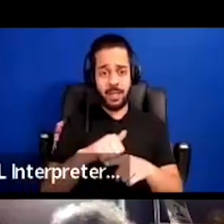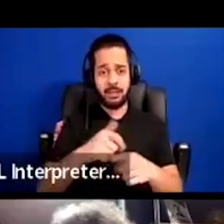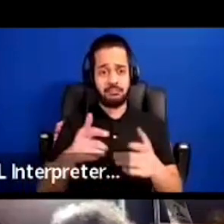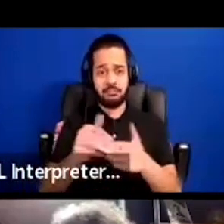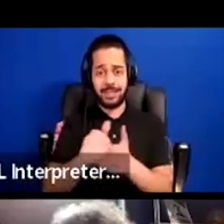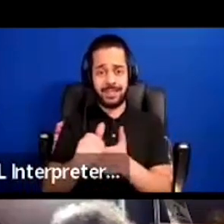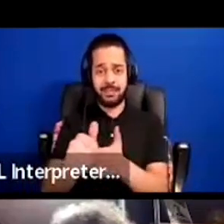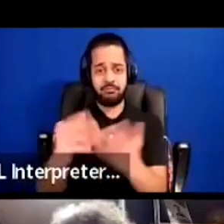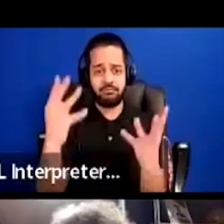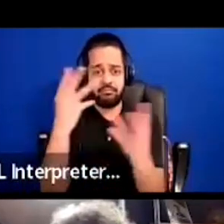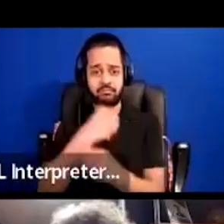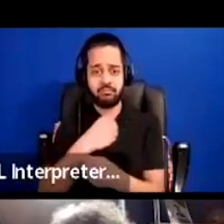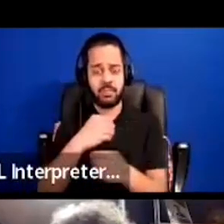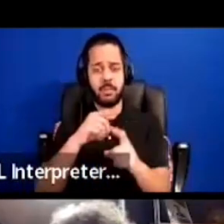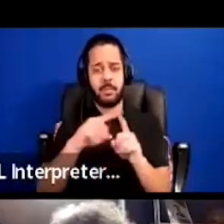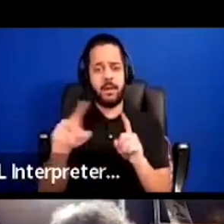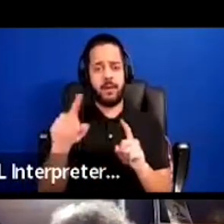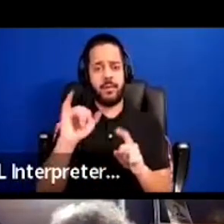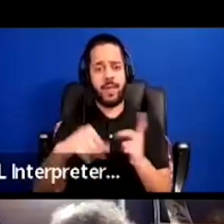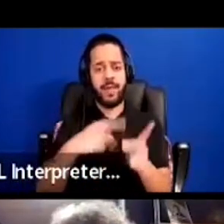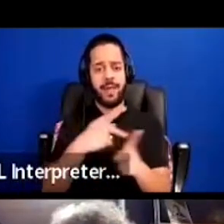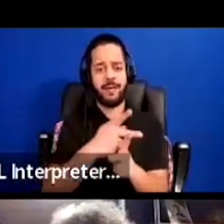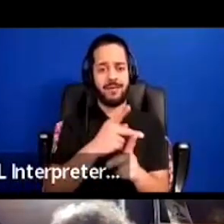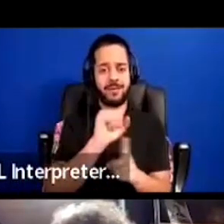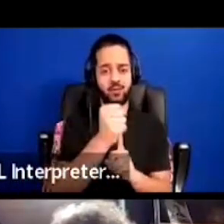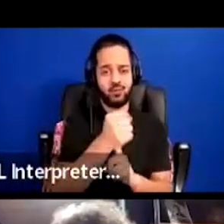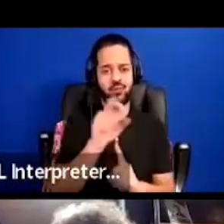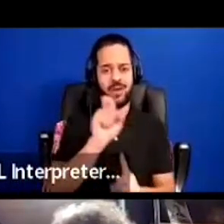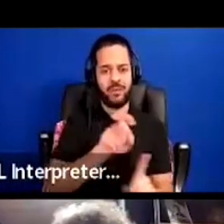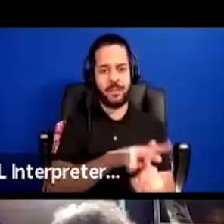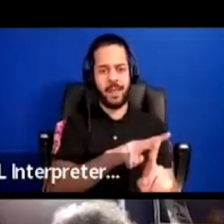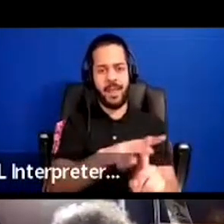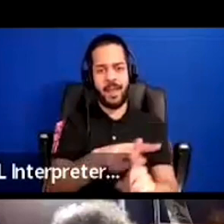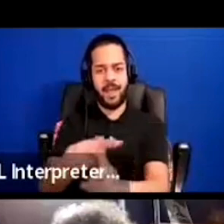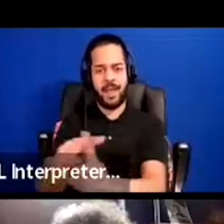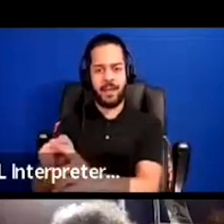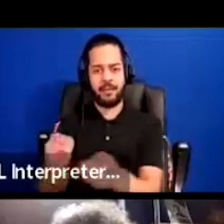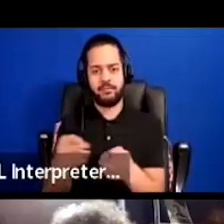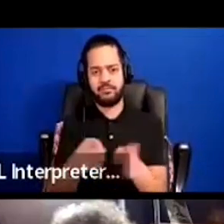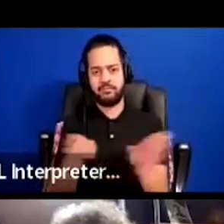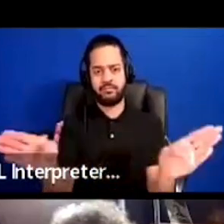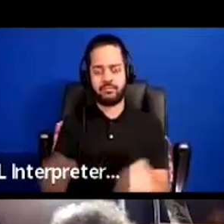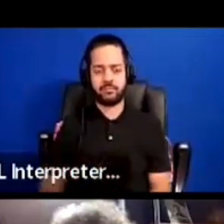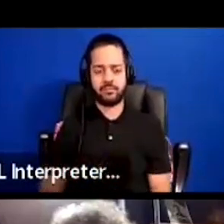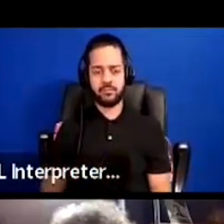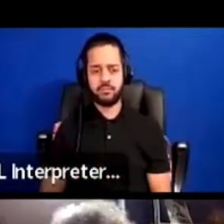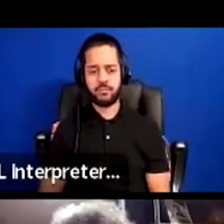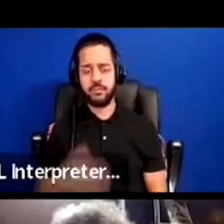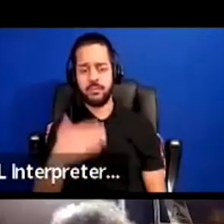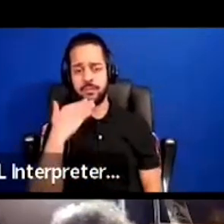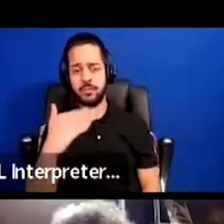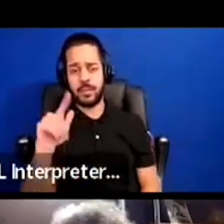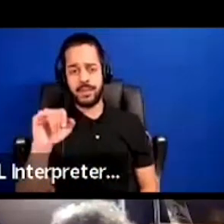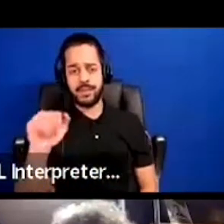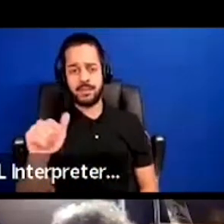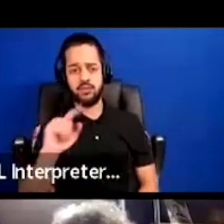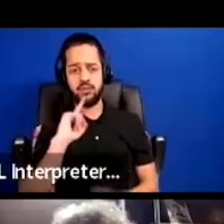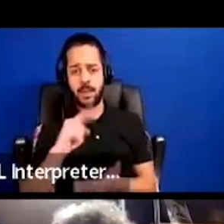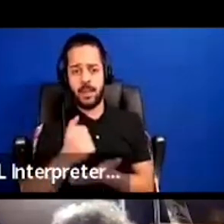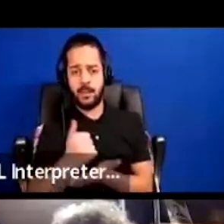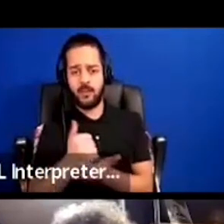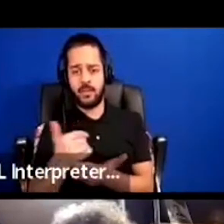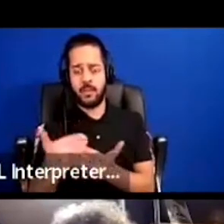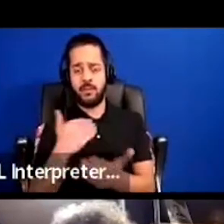to be successful everywhere. Thanks, Lisa. That's super helpful. Before we jump to